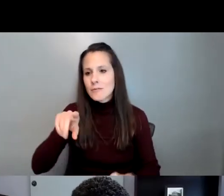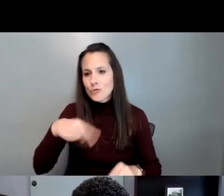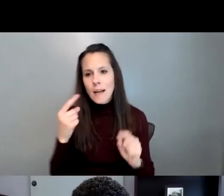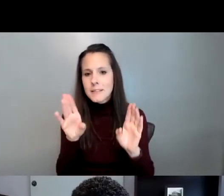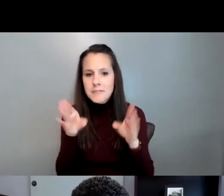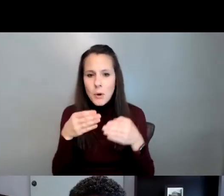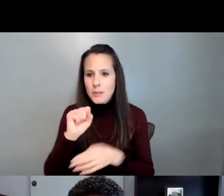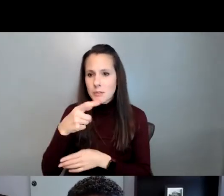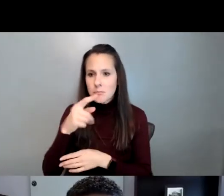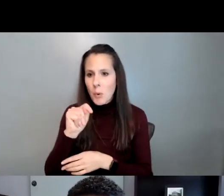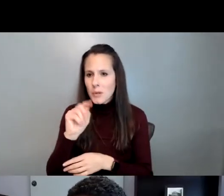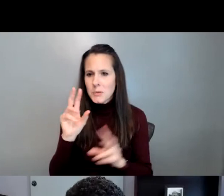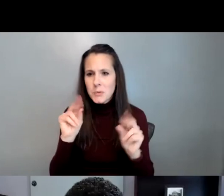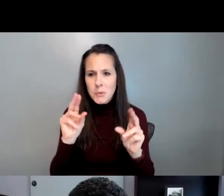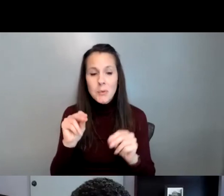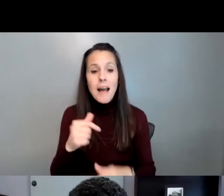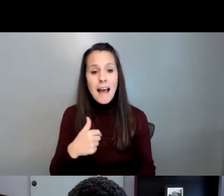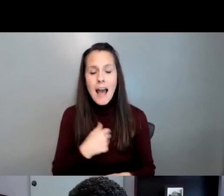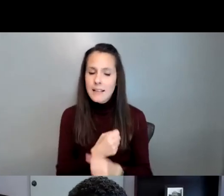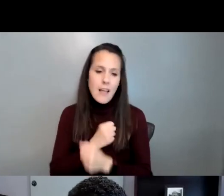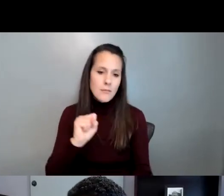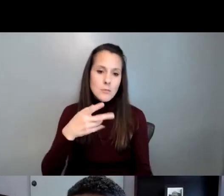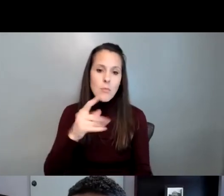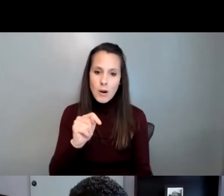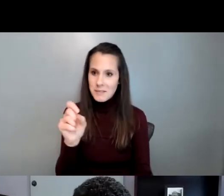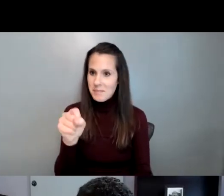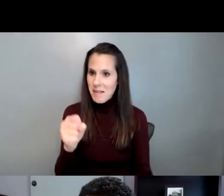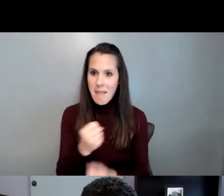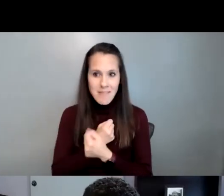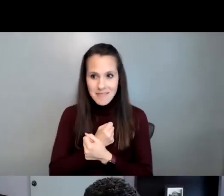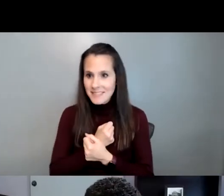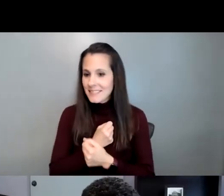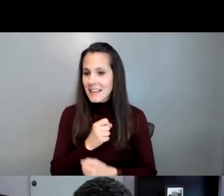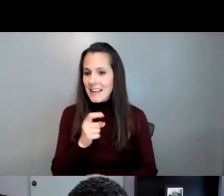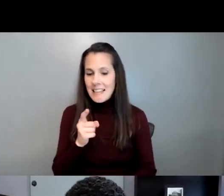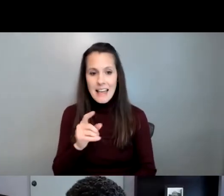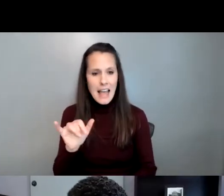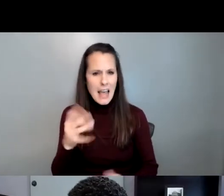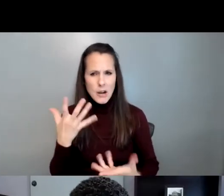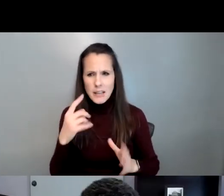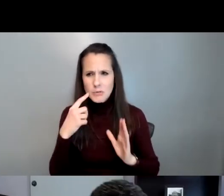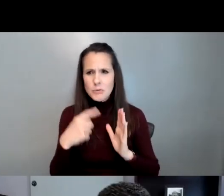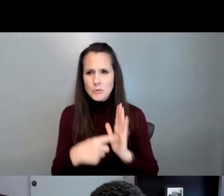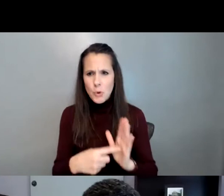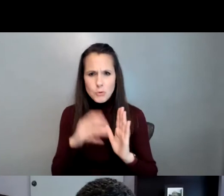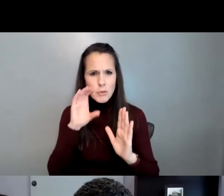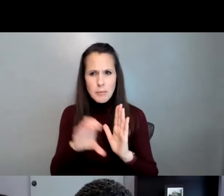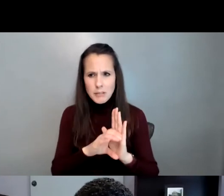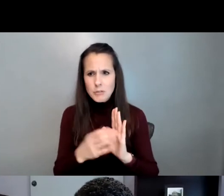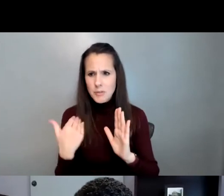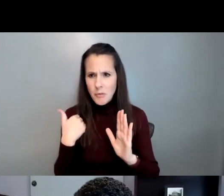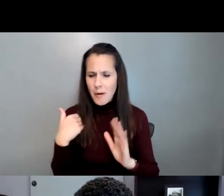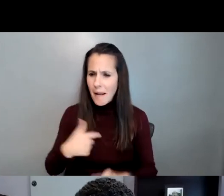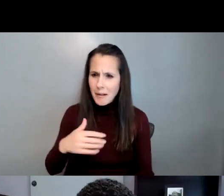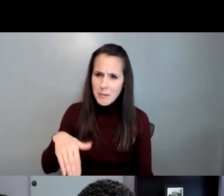us. Because while I do love sports, while it was something that, as I showed you in the images that we had earlier, I showed you